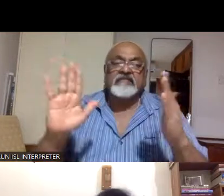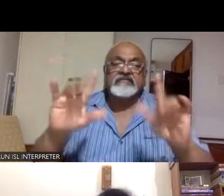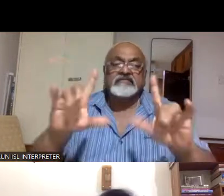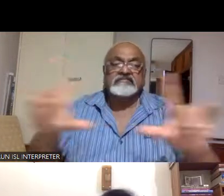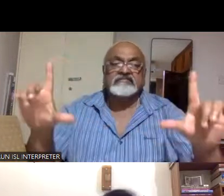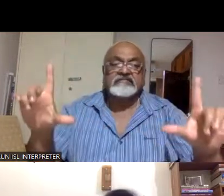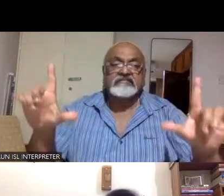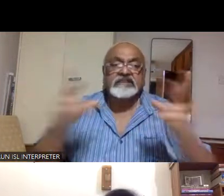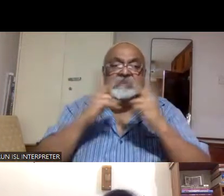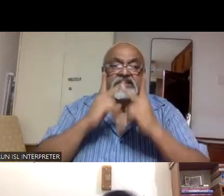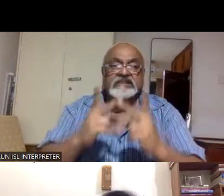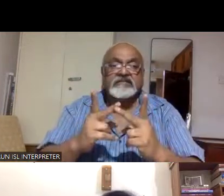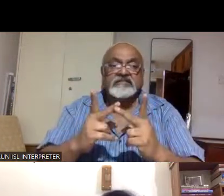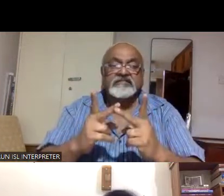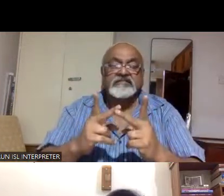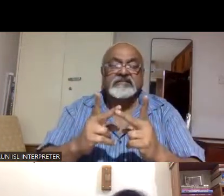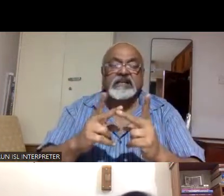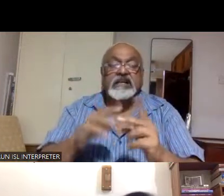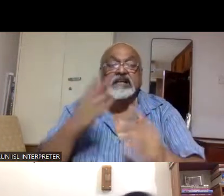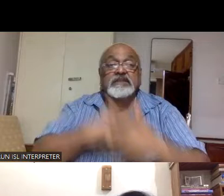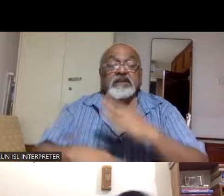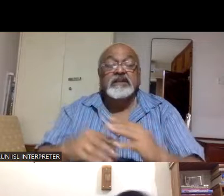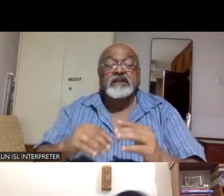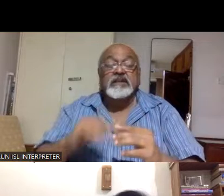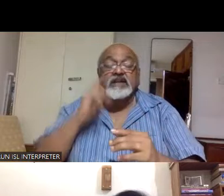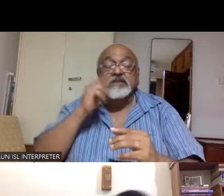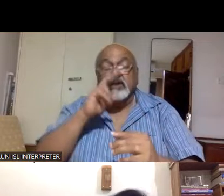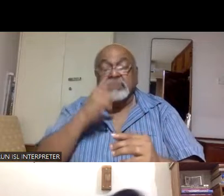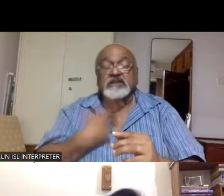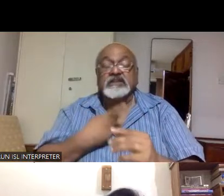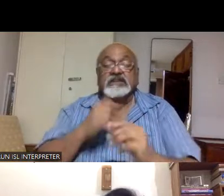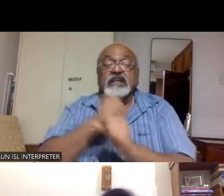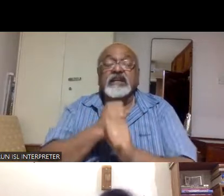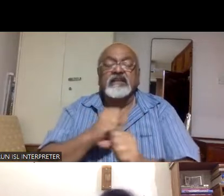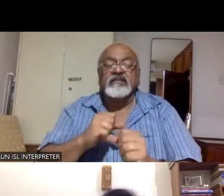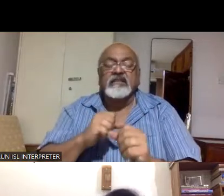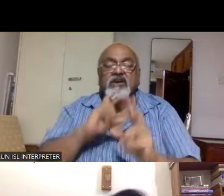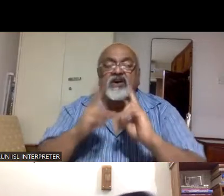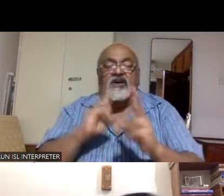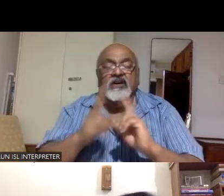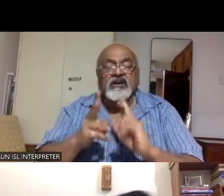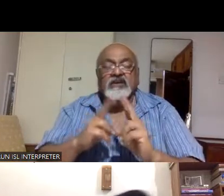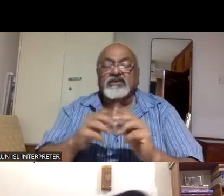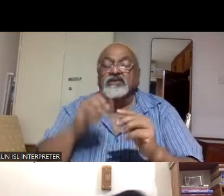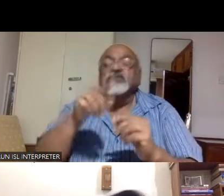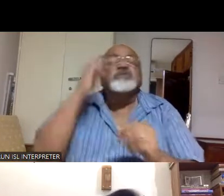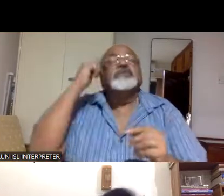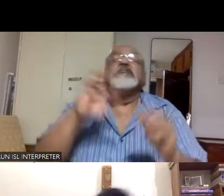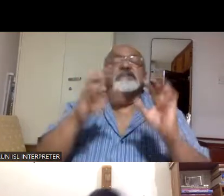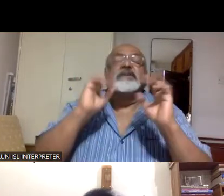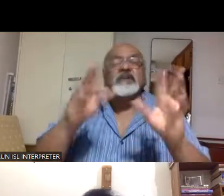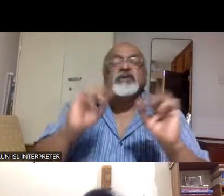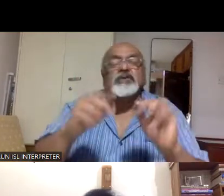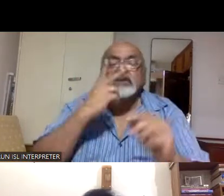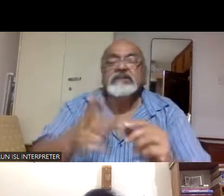and gender. See, women who come from rich families, if you do one thing, you just turn back